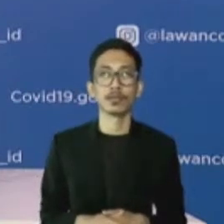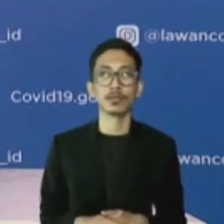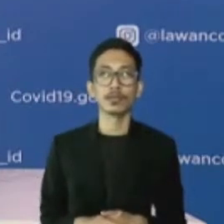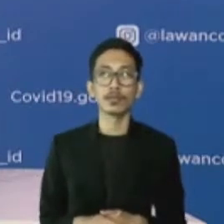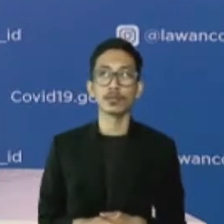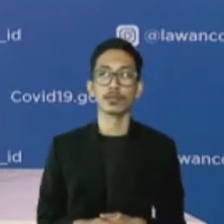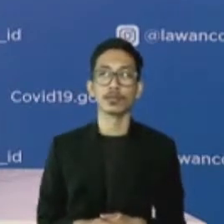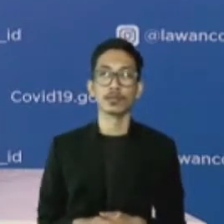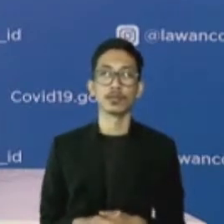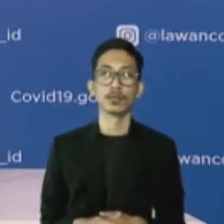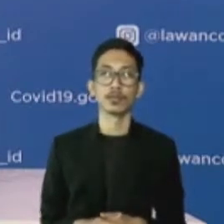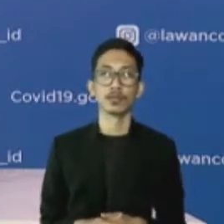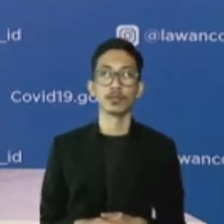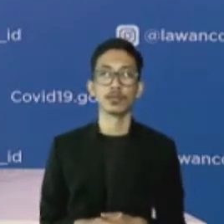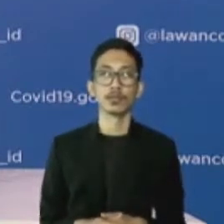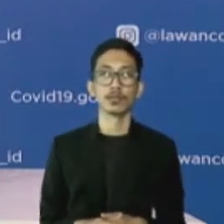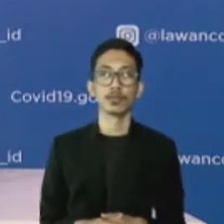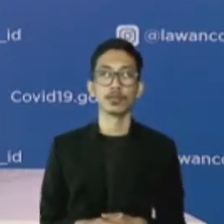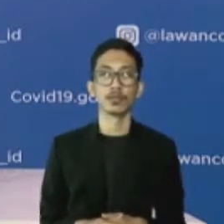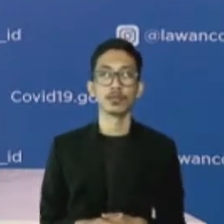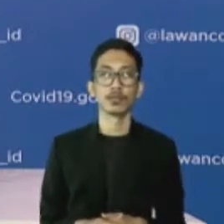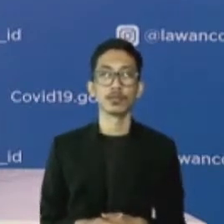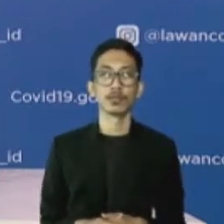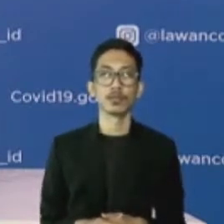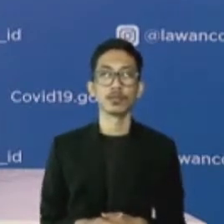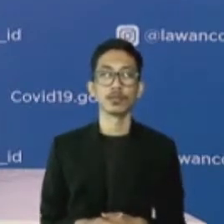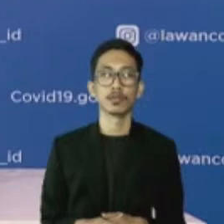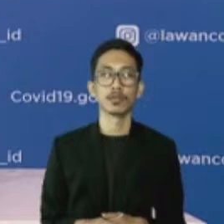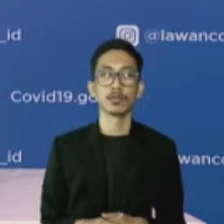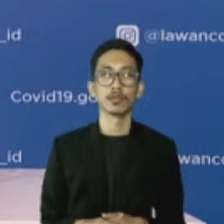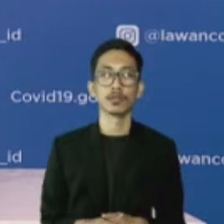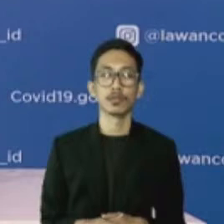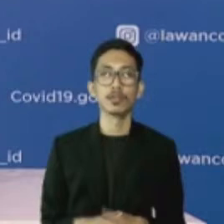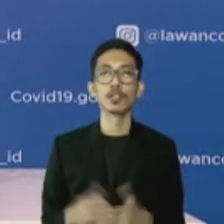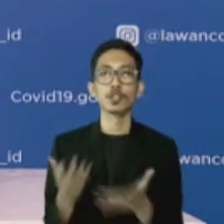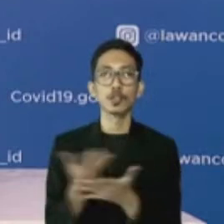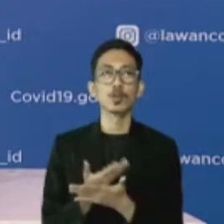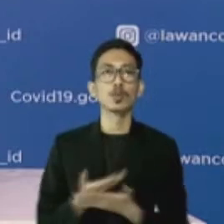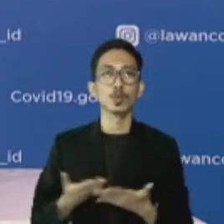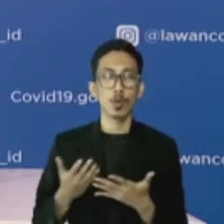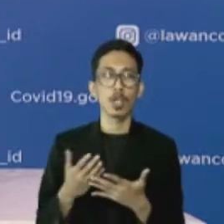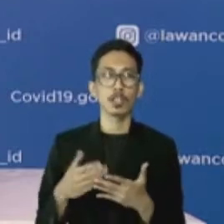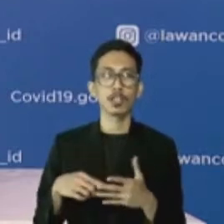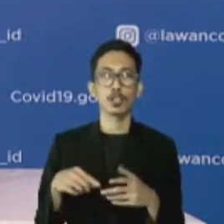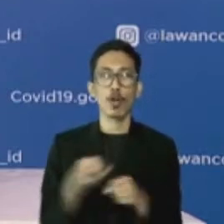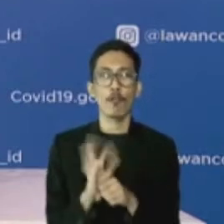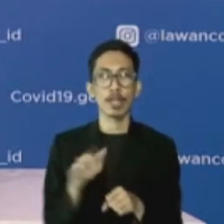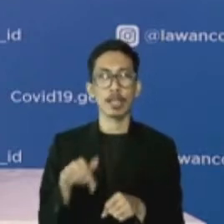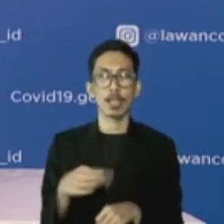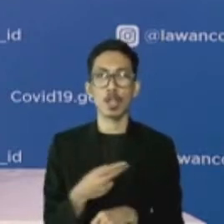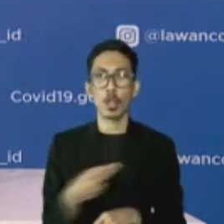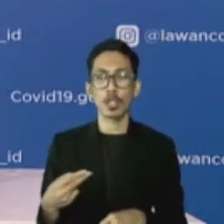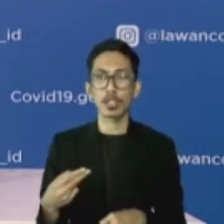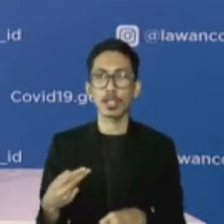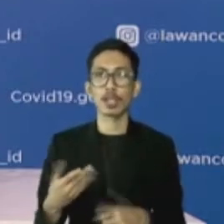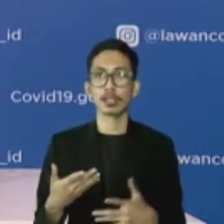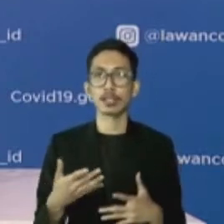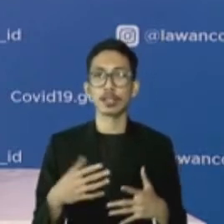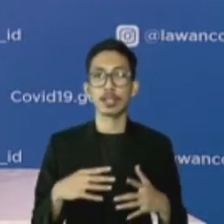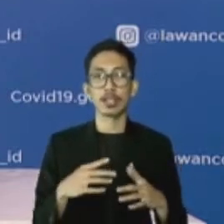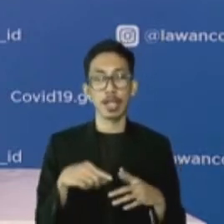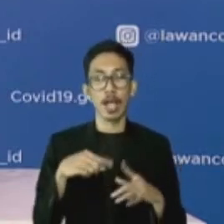taken to handle the positive case through the alertness of referral for isolations or treatment, contact tracing,